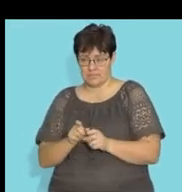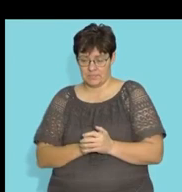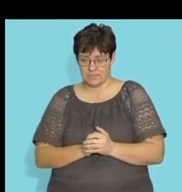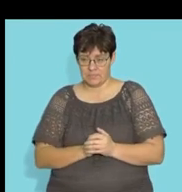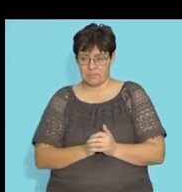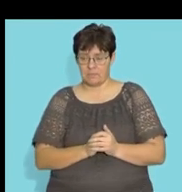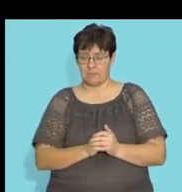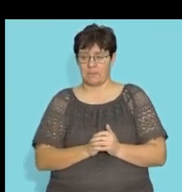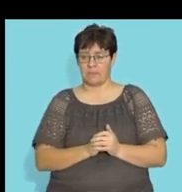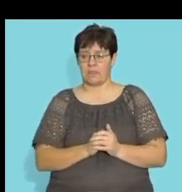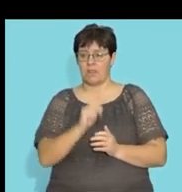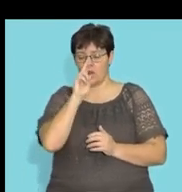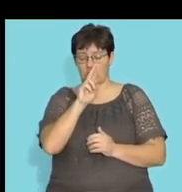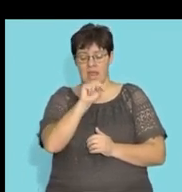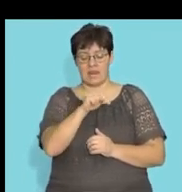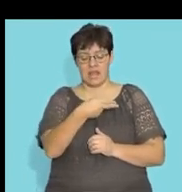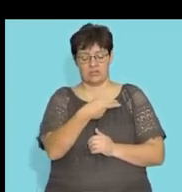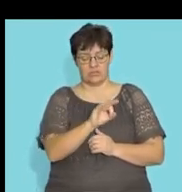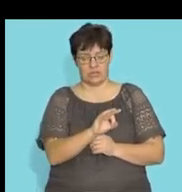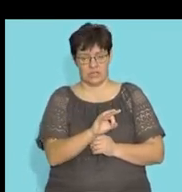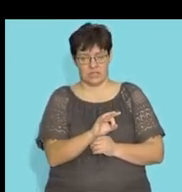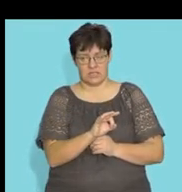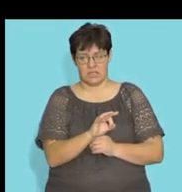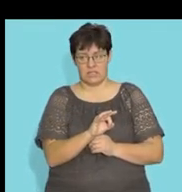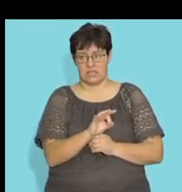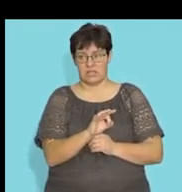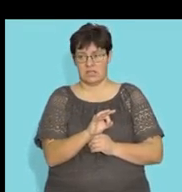formed. So if you look at ammonium,